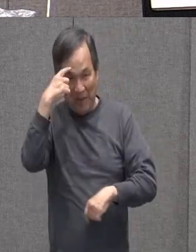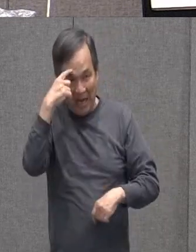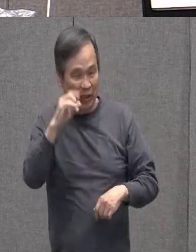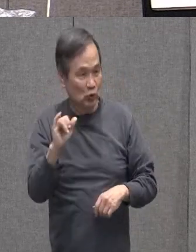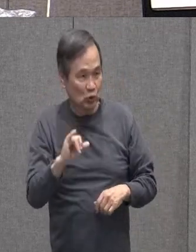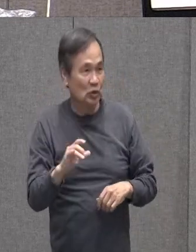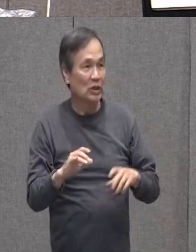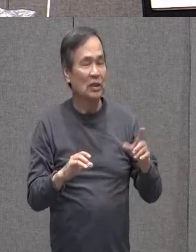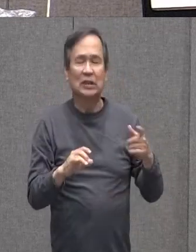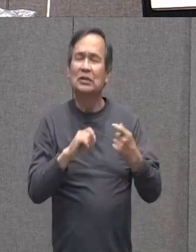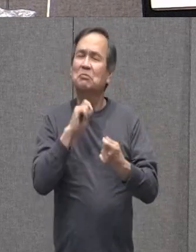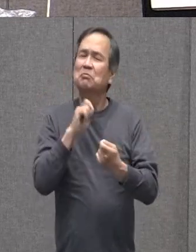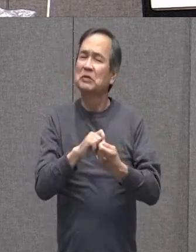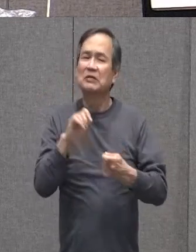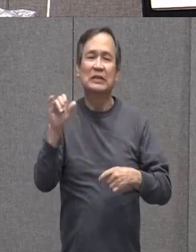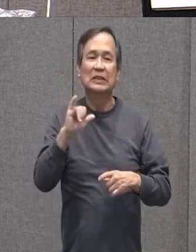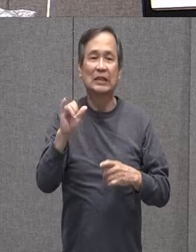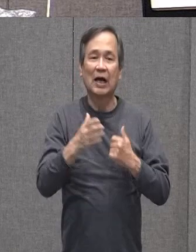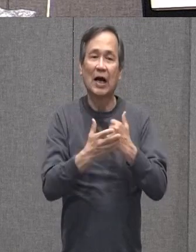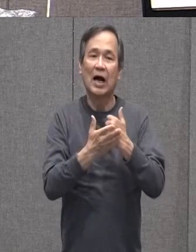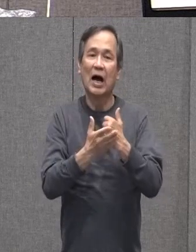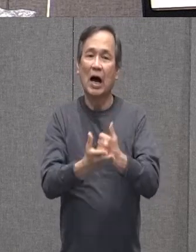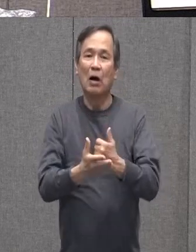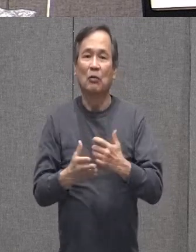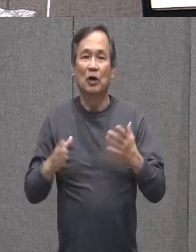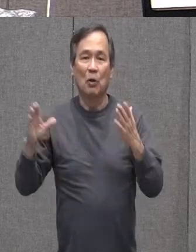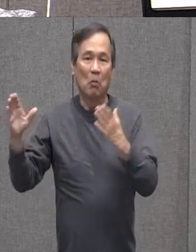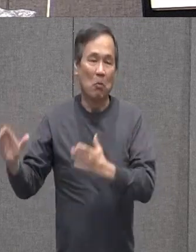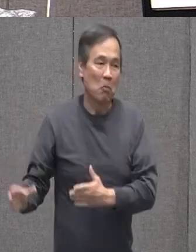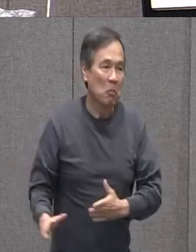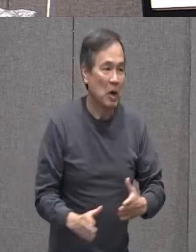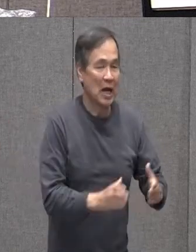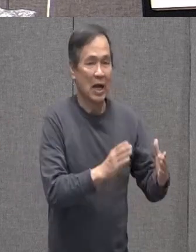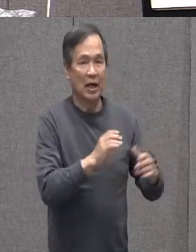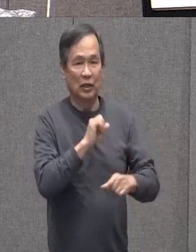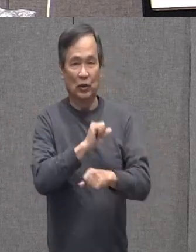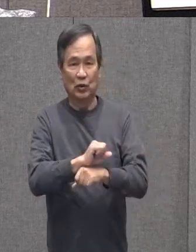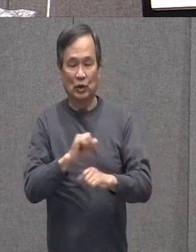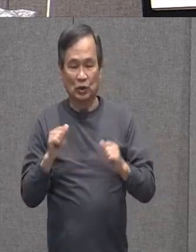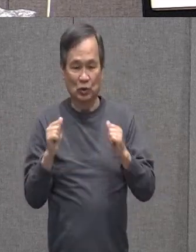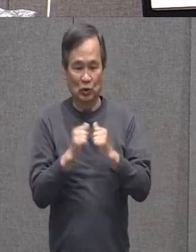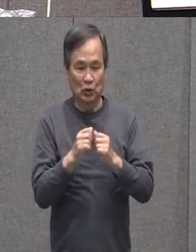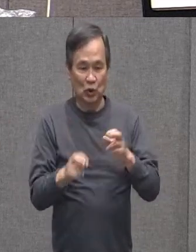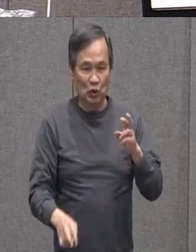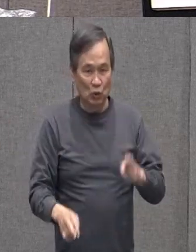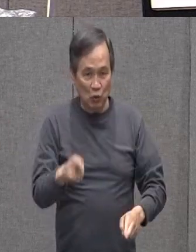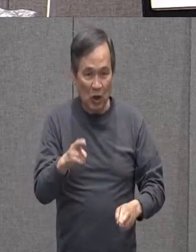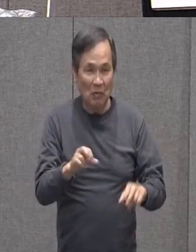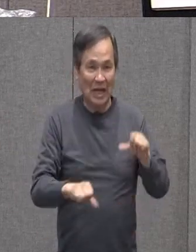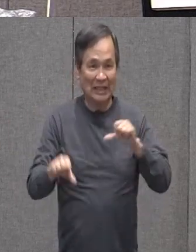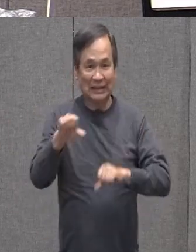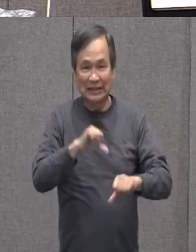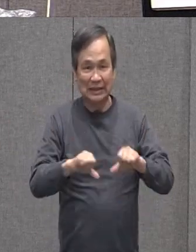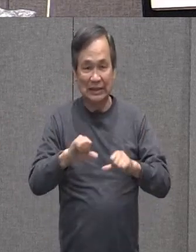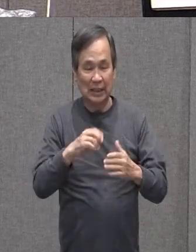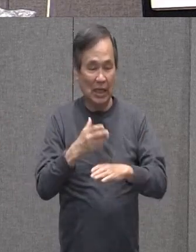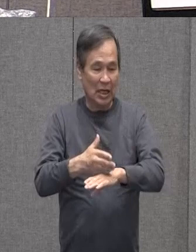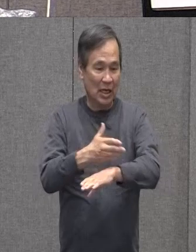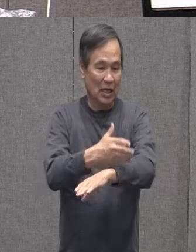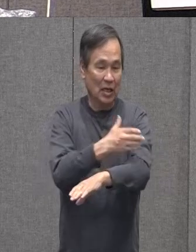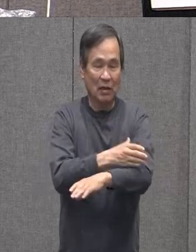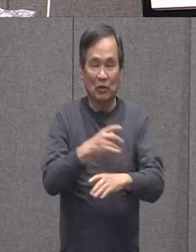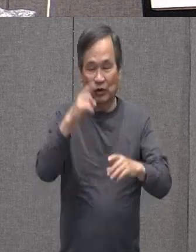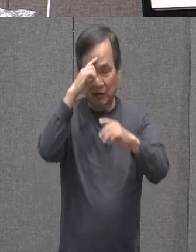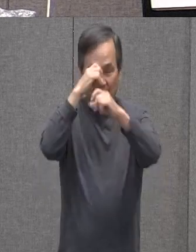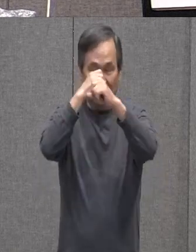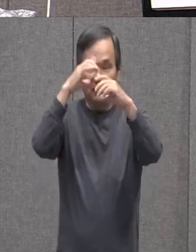specific, but they're very helpful when we plan and work with robots and science projects. So improving,